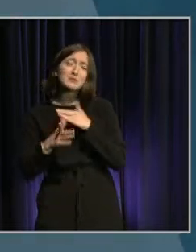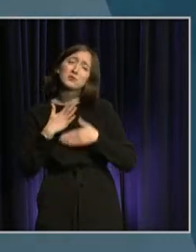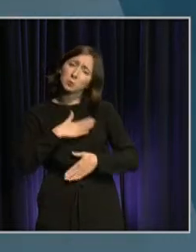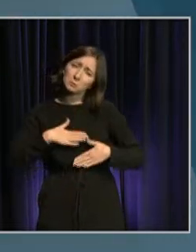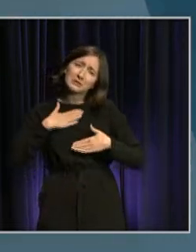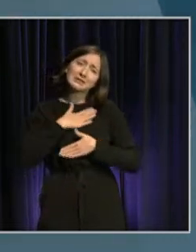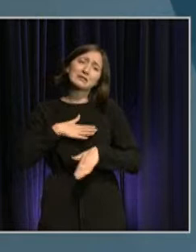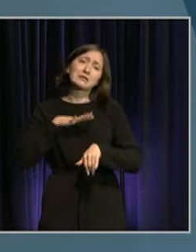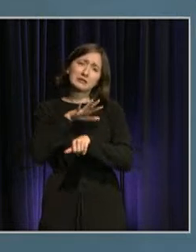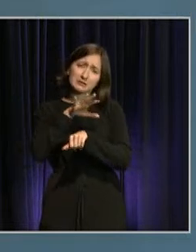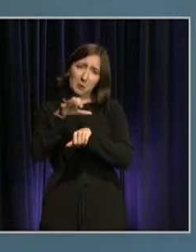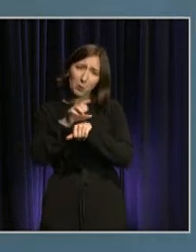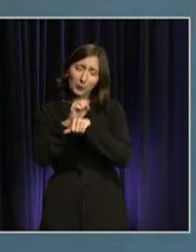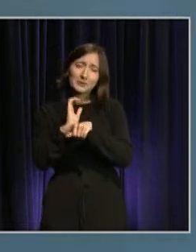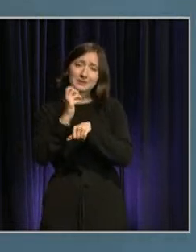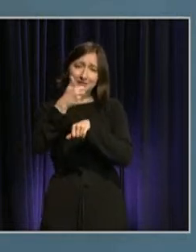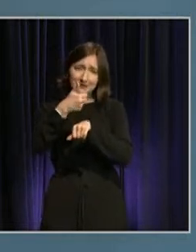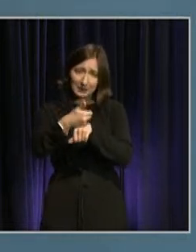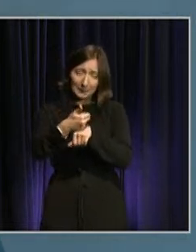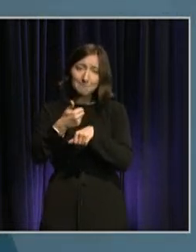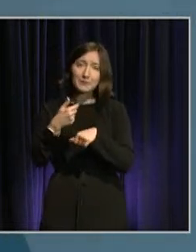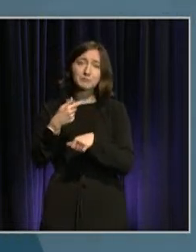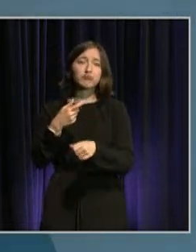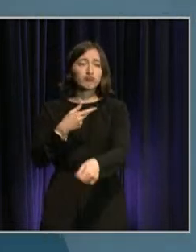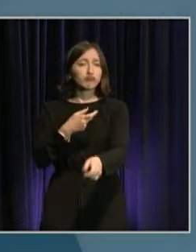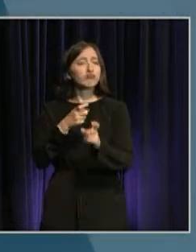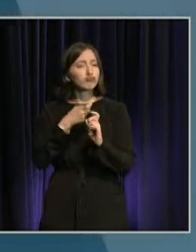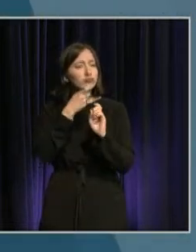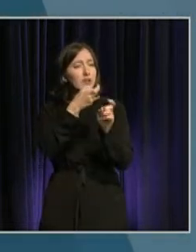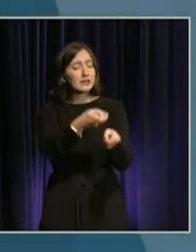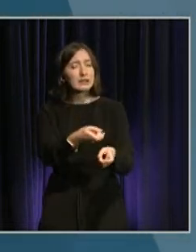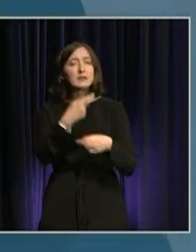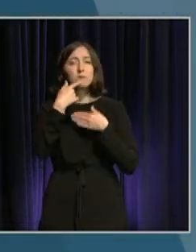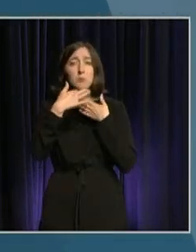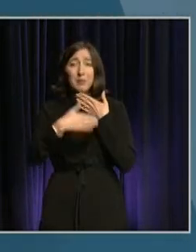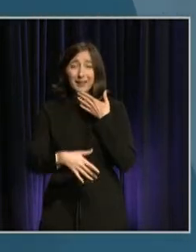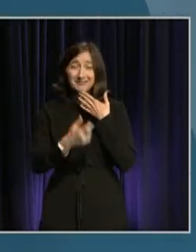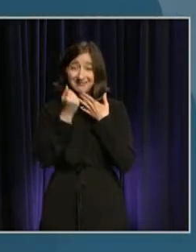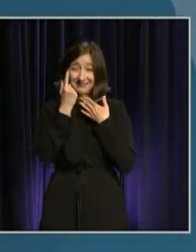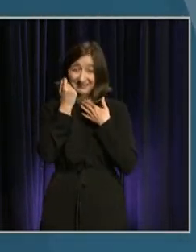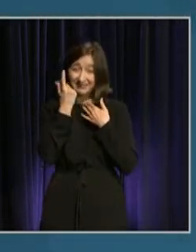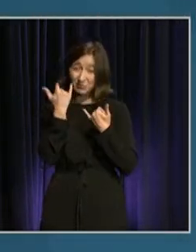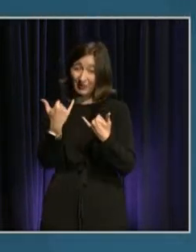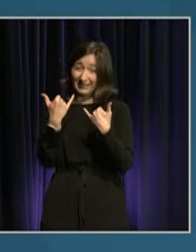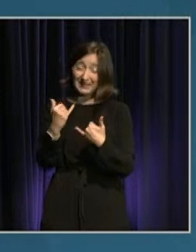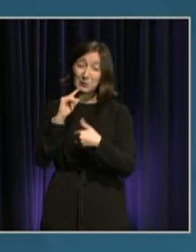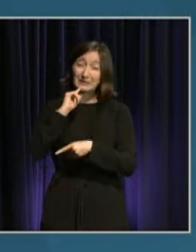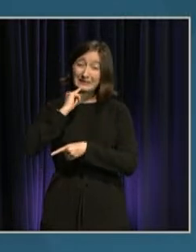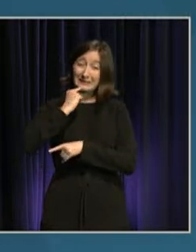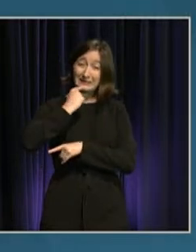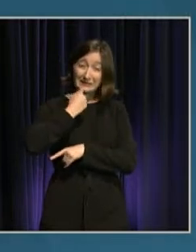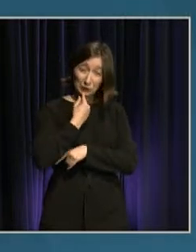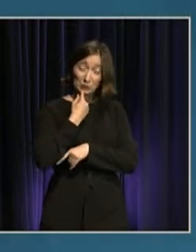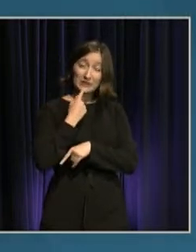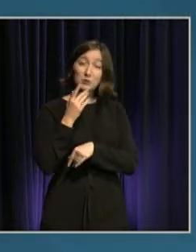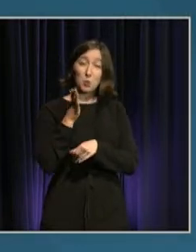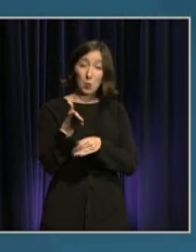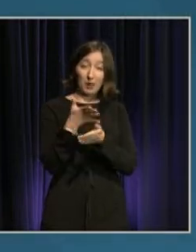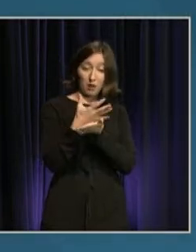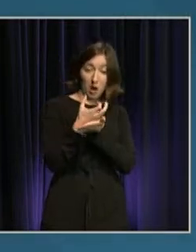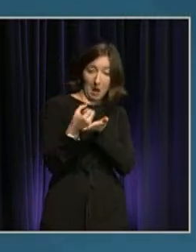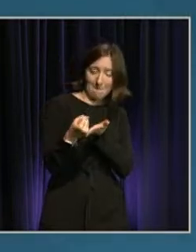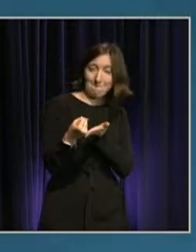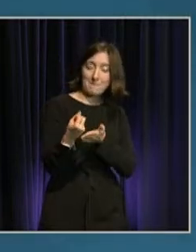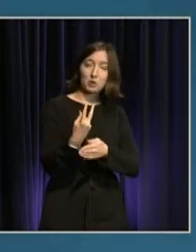as possible. The total blood inventory remains at a critical level at just 2 days' supply. The type O blood is under